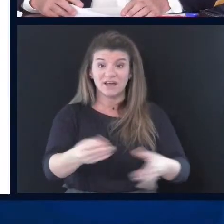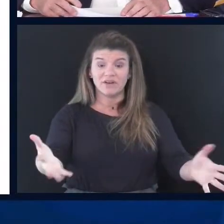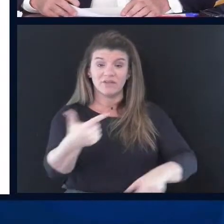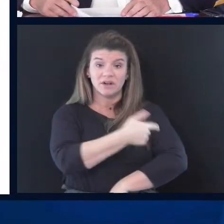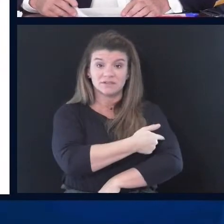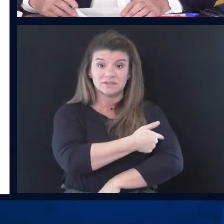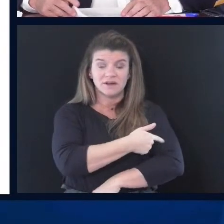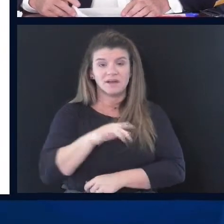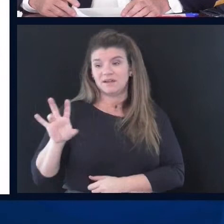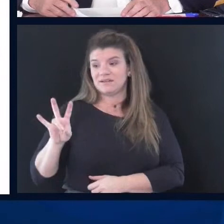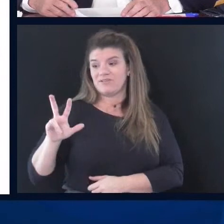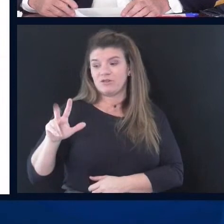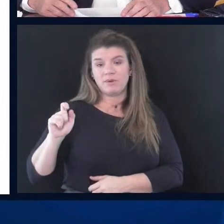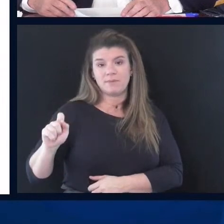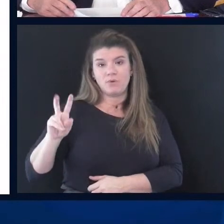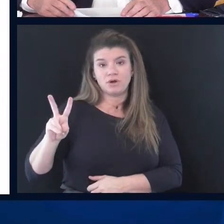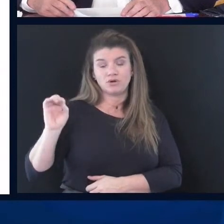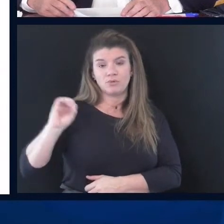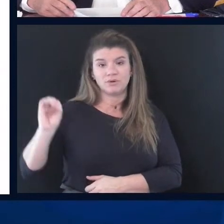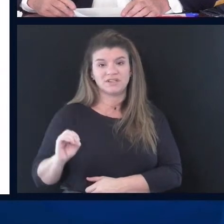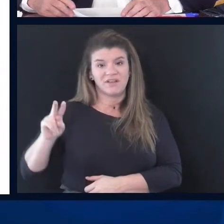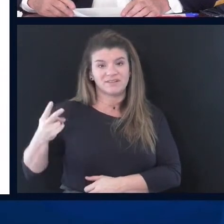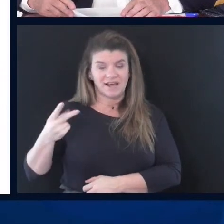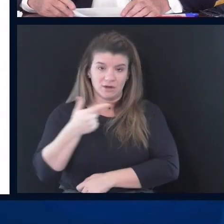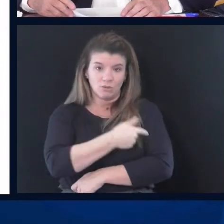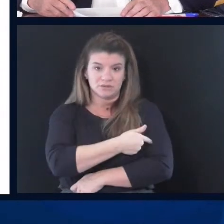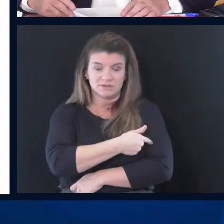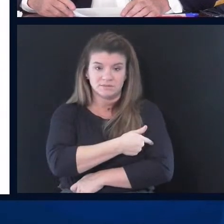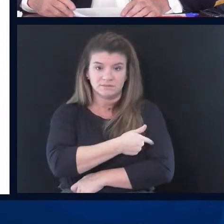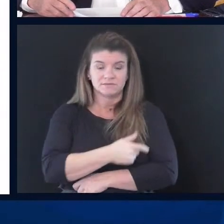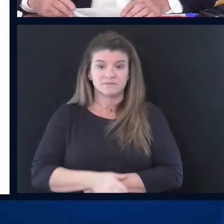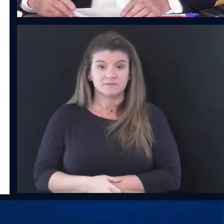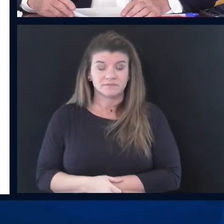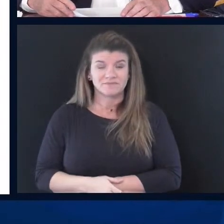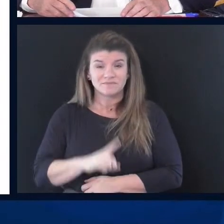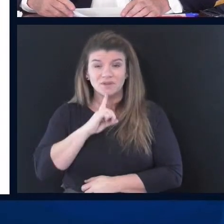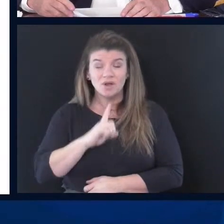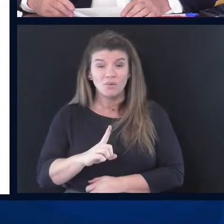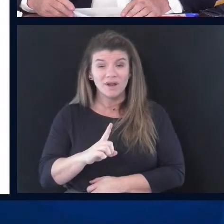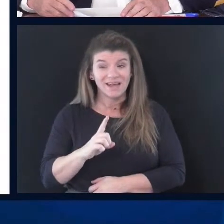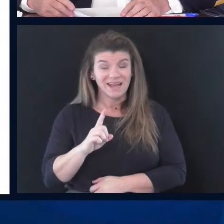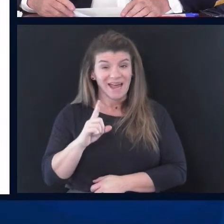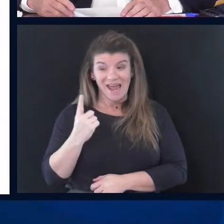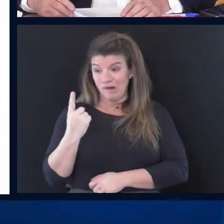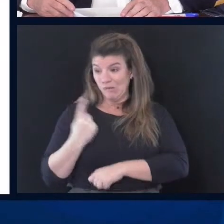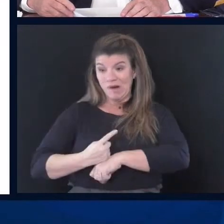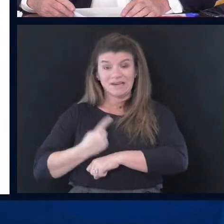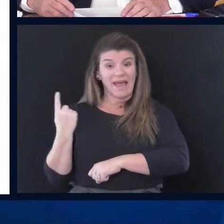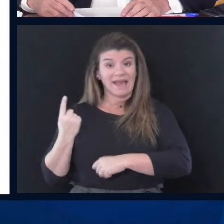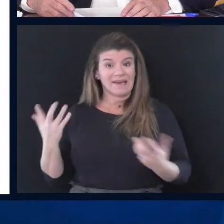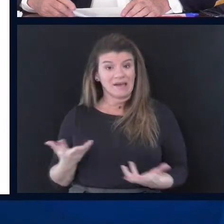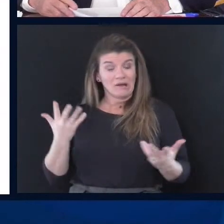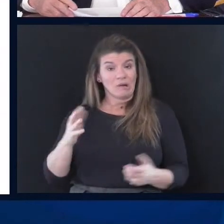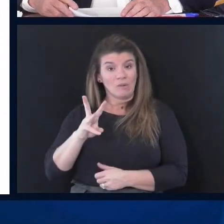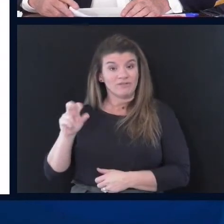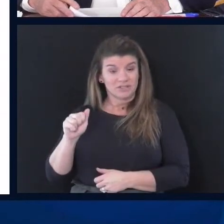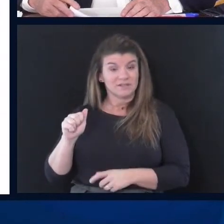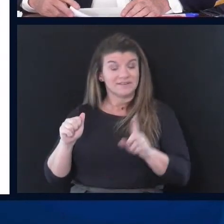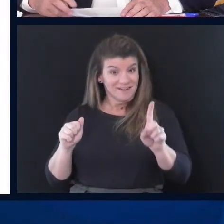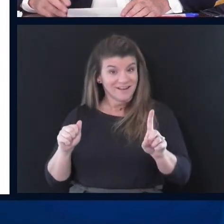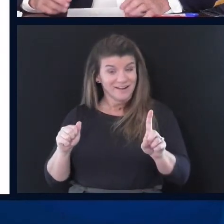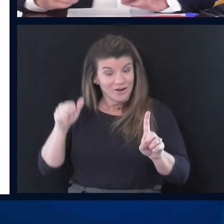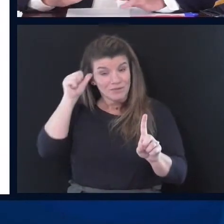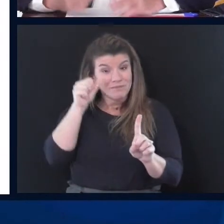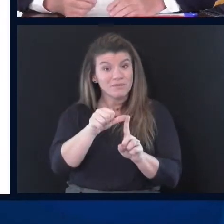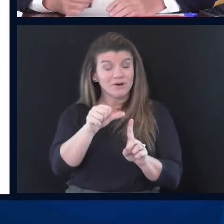and 73.2% of second doses. In just the last 24 hours in West Virginia, and I think about this,